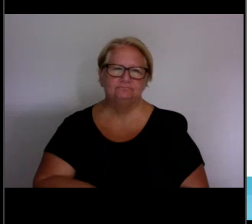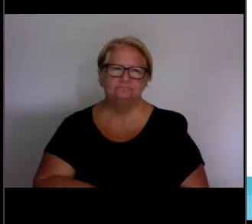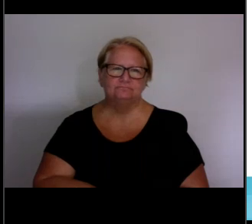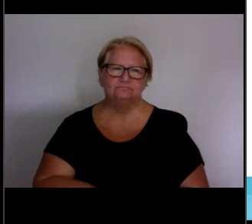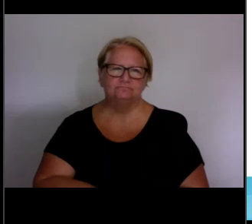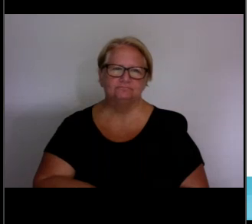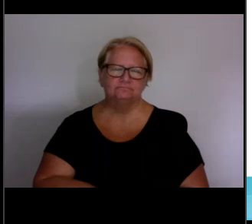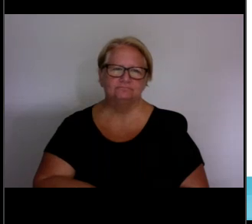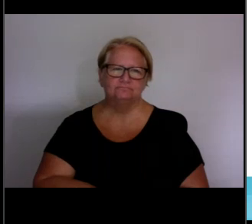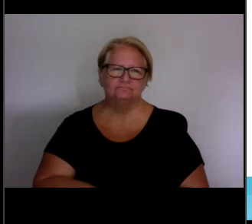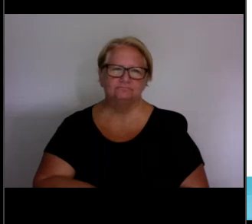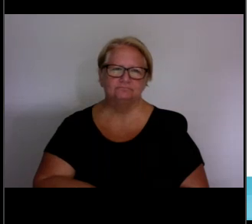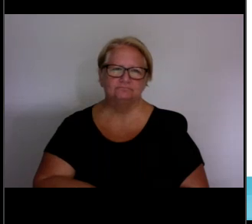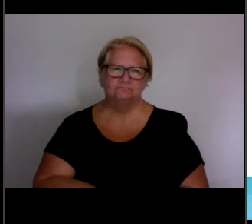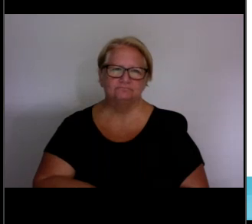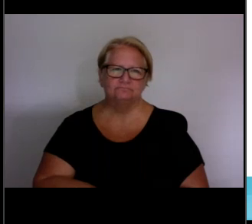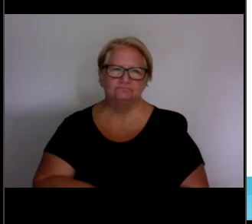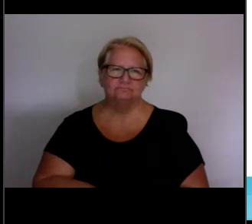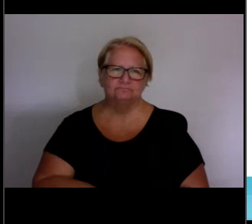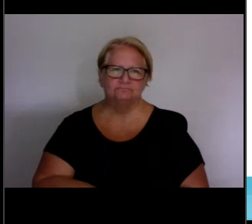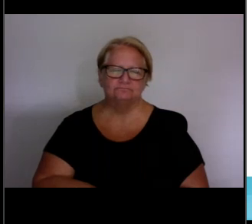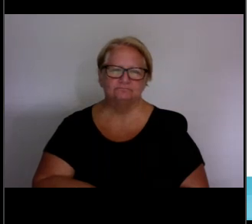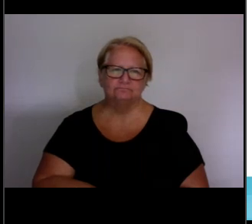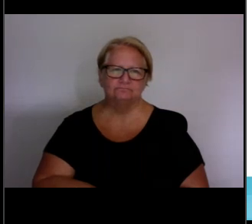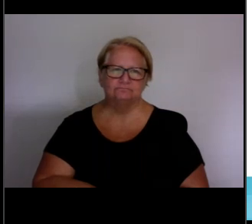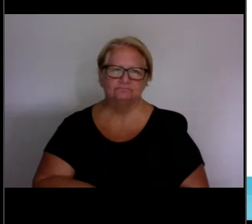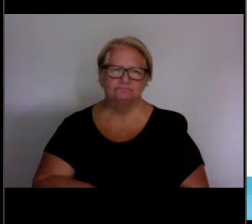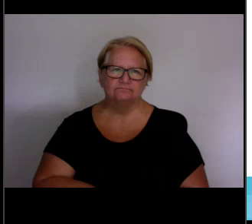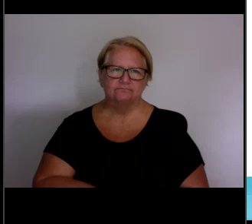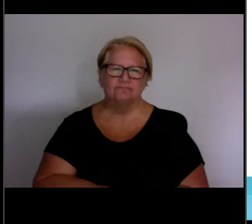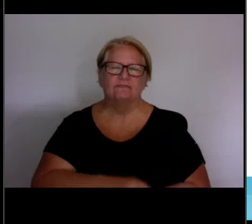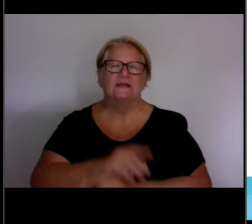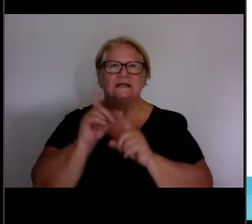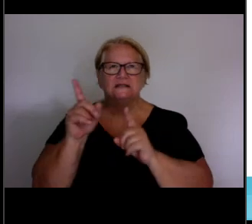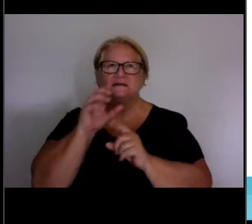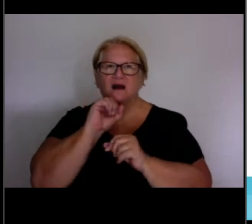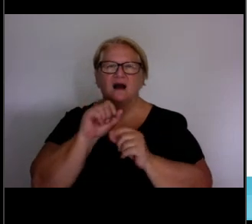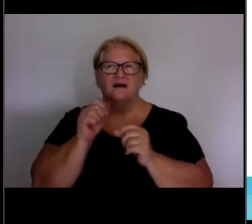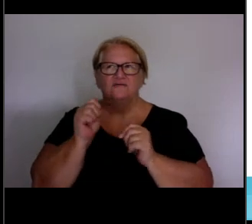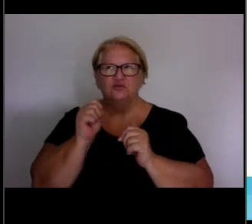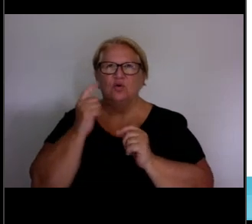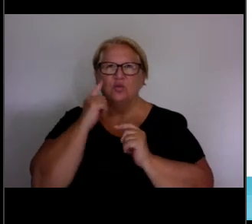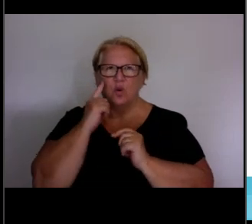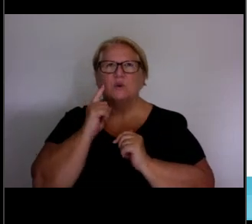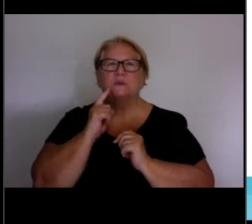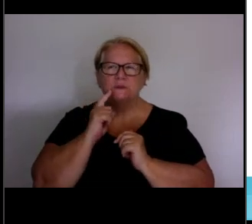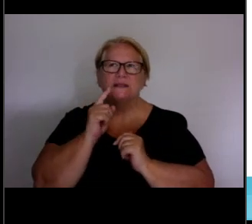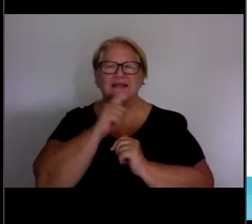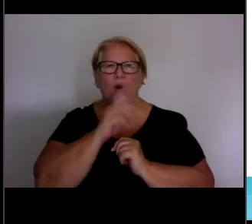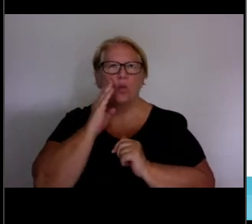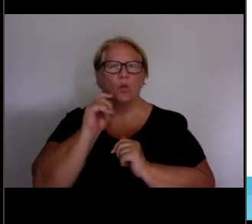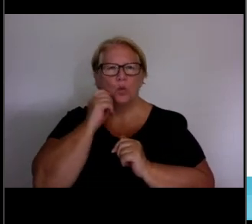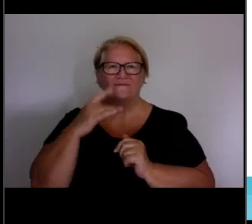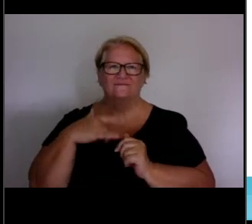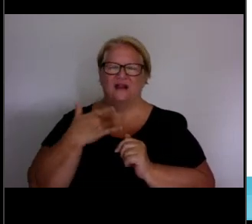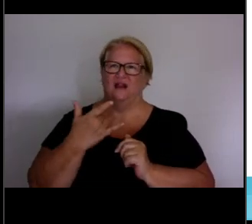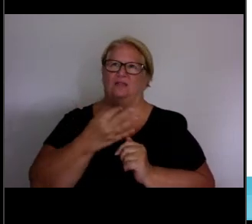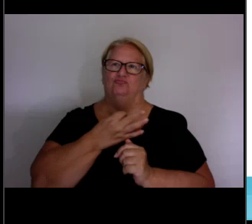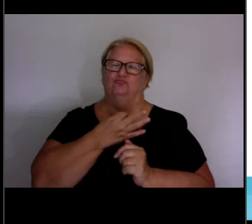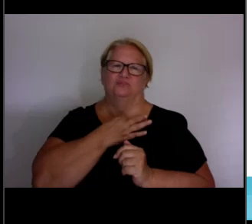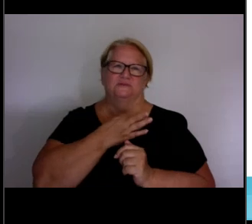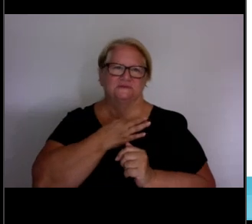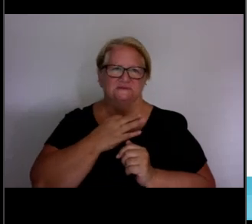reflection already on how she might have been impacted. He could understand that she would have felt attacked and vulnerable. He